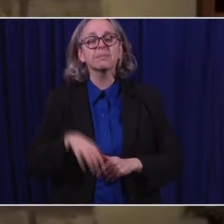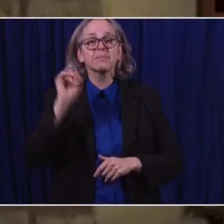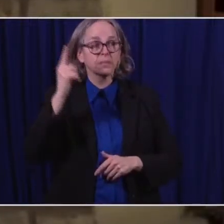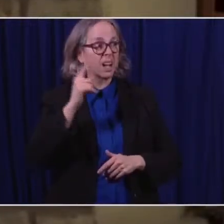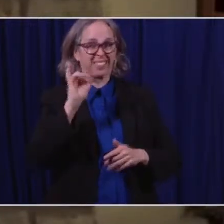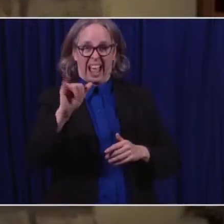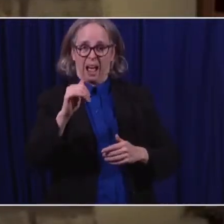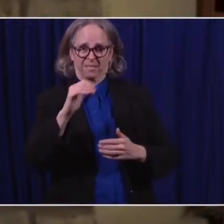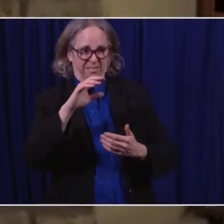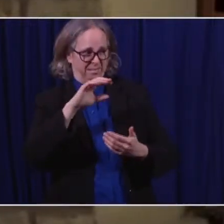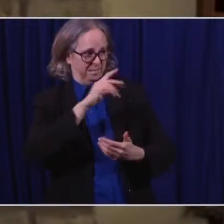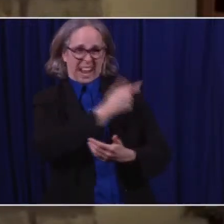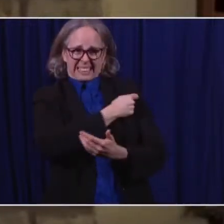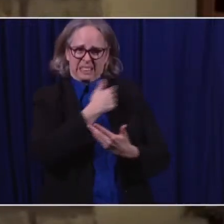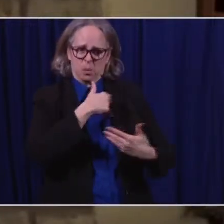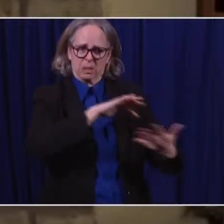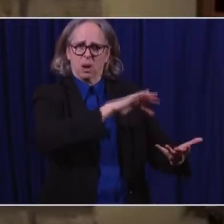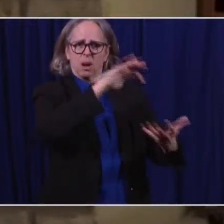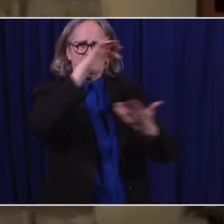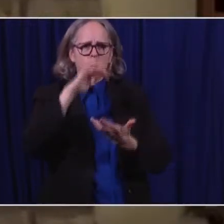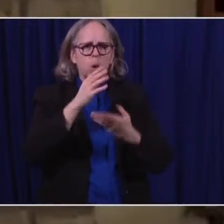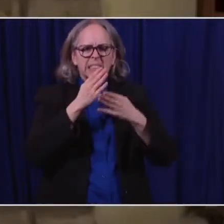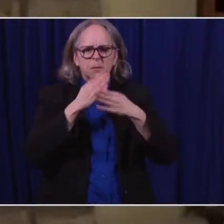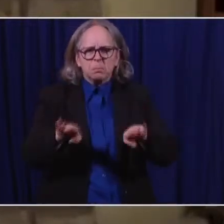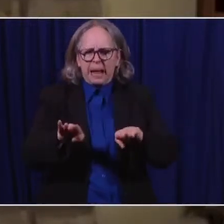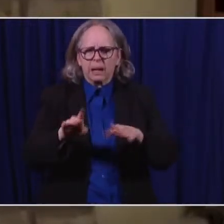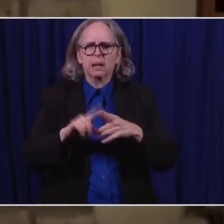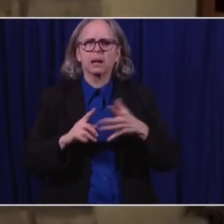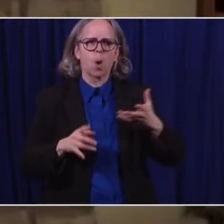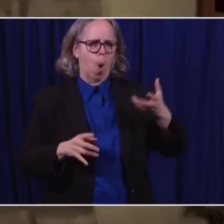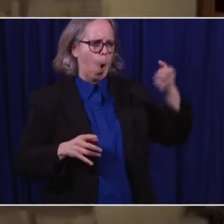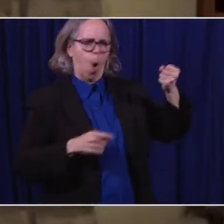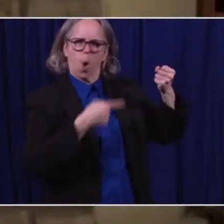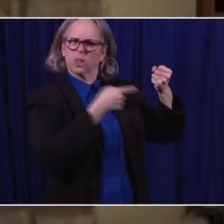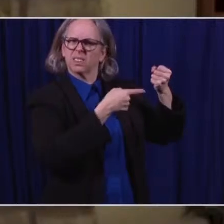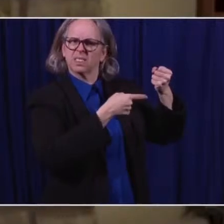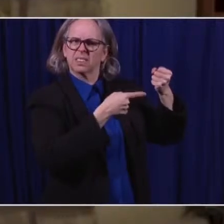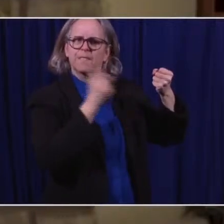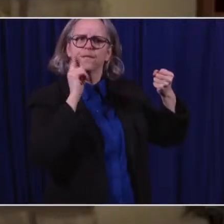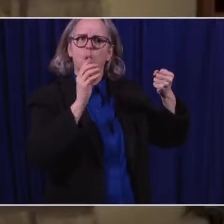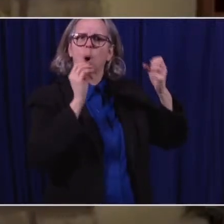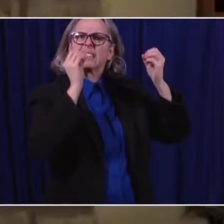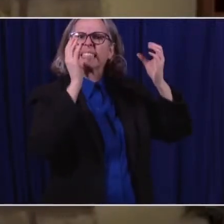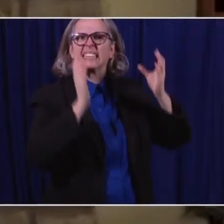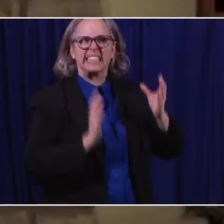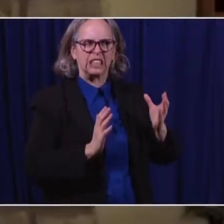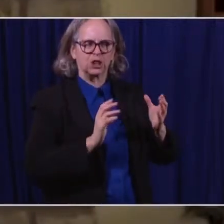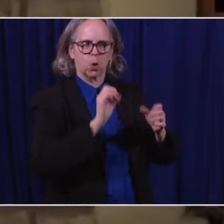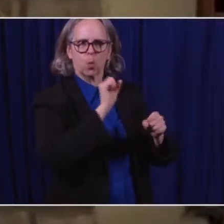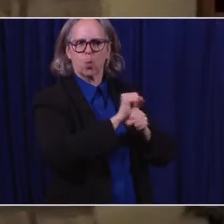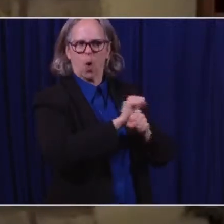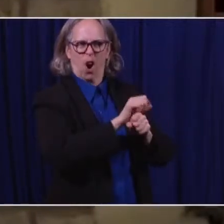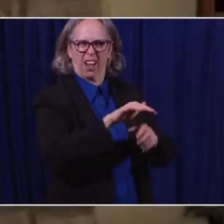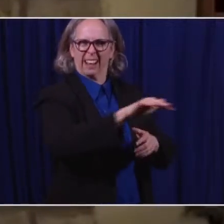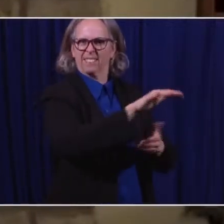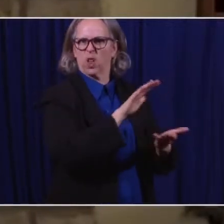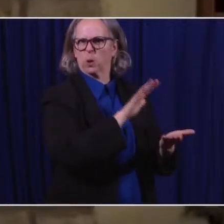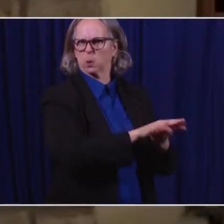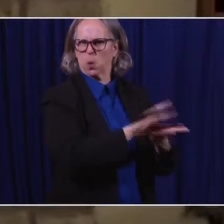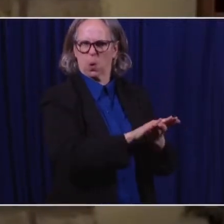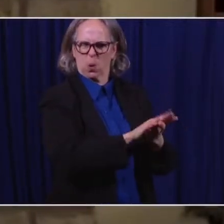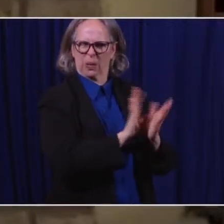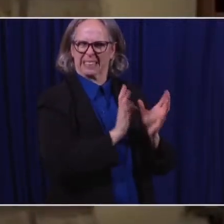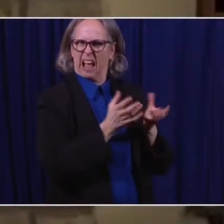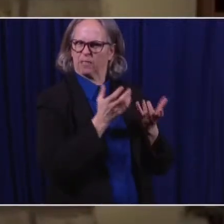to people who teach in our schools, who work in our schools. So this is a kind of a 1 week uptick